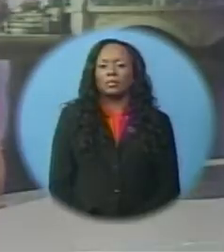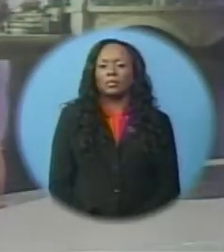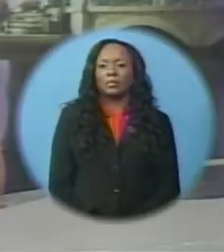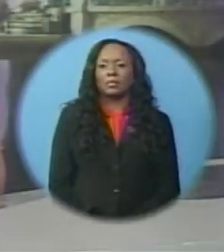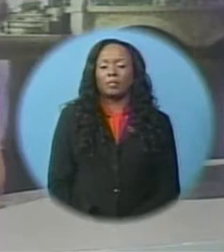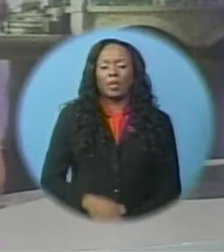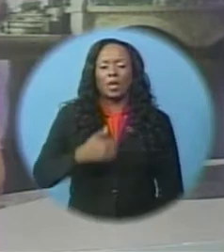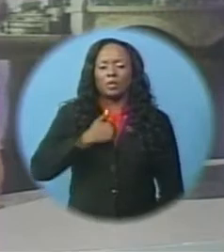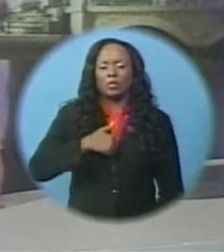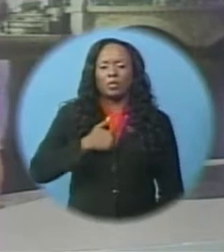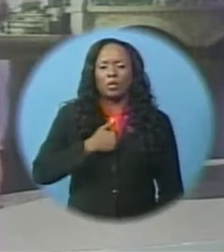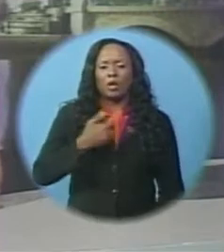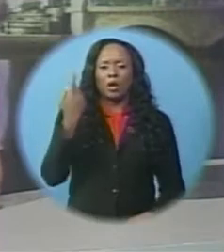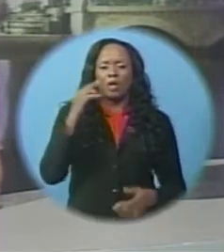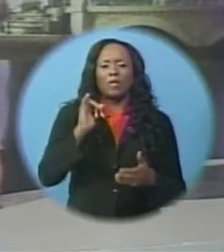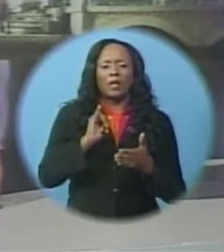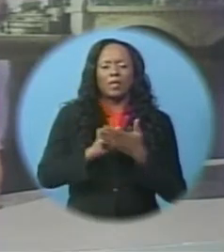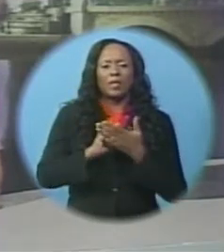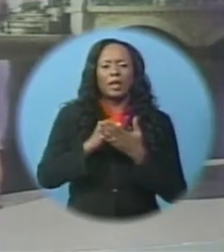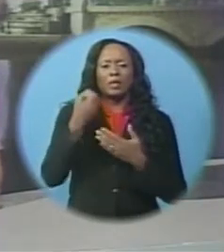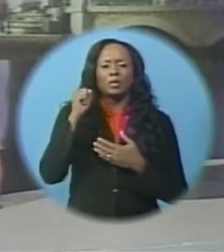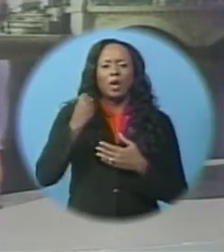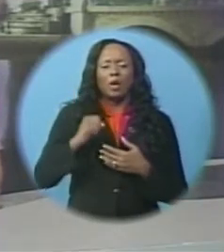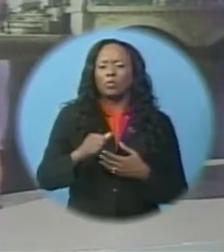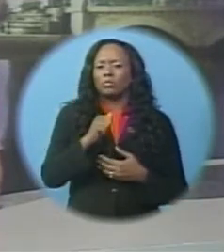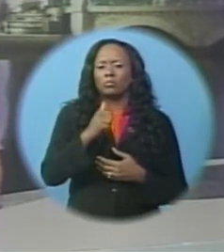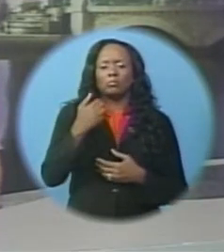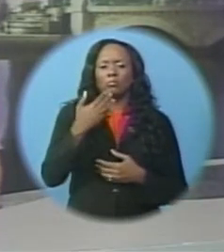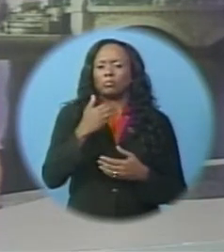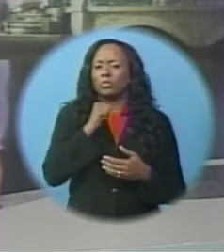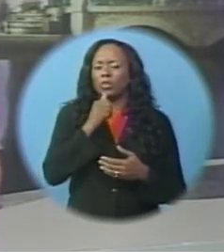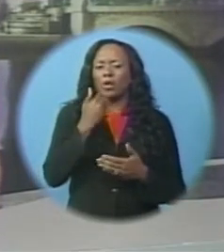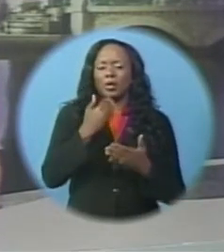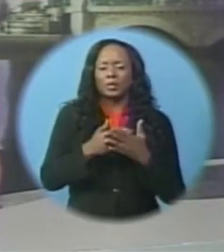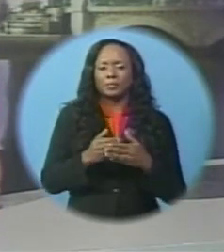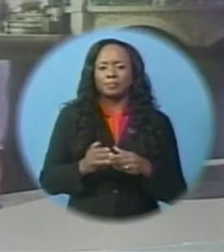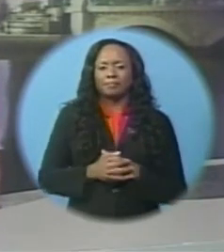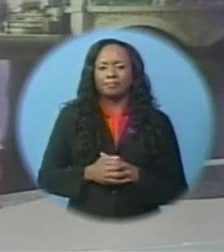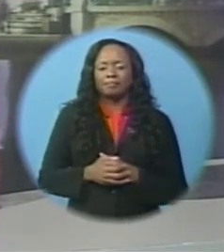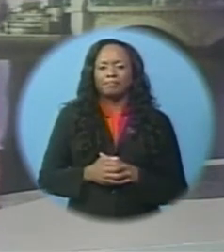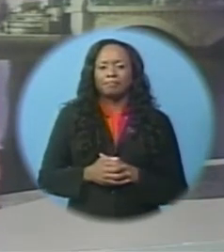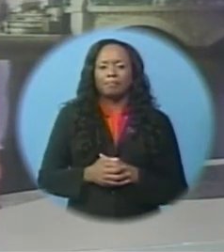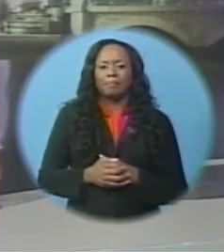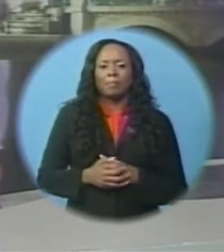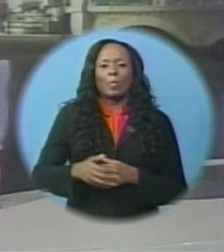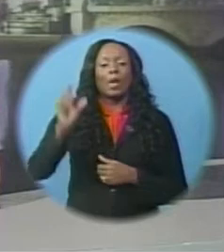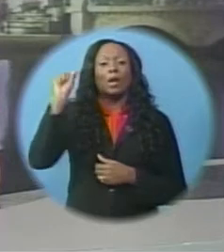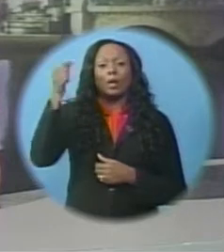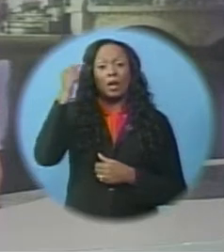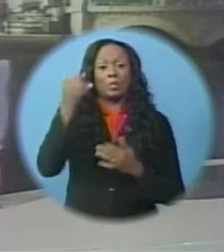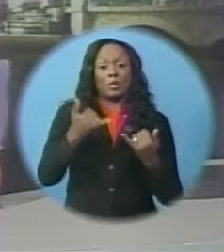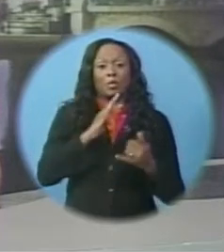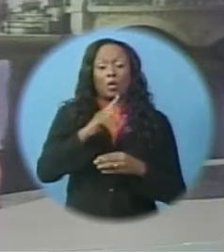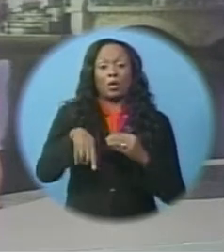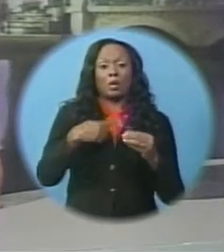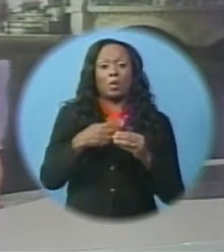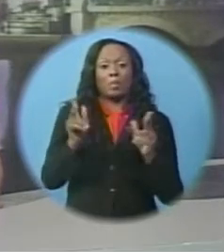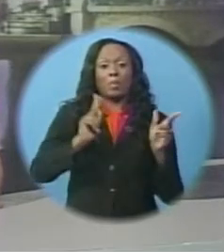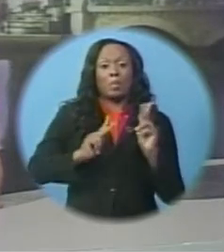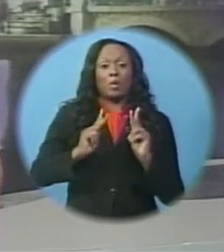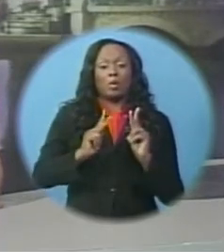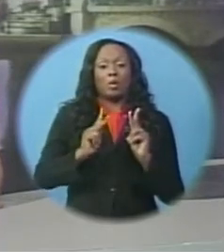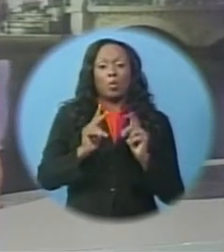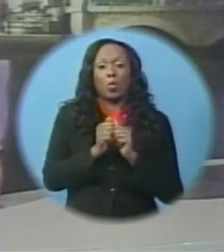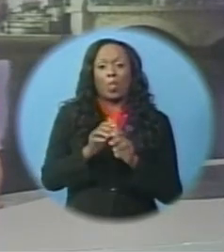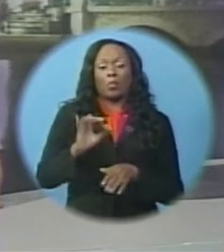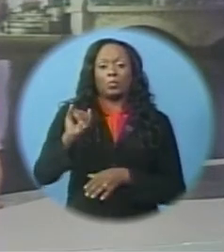And of course, we apologize for the quality of that extract. Well, a charge that government has not addressed the unemployment situation on the island. And in